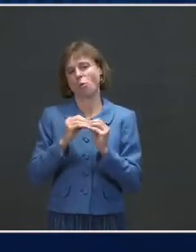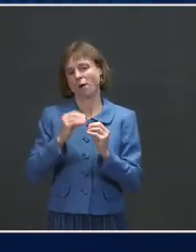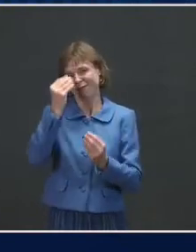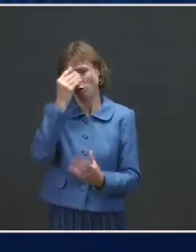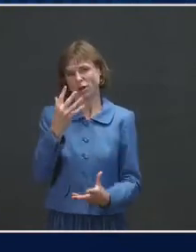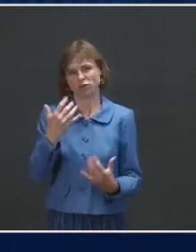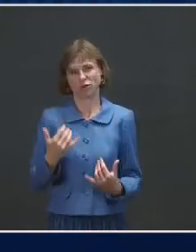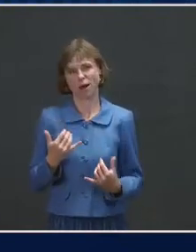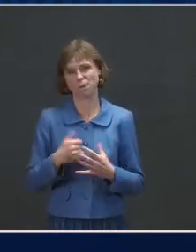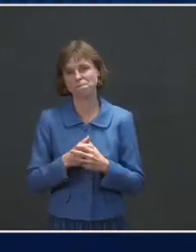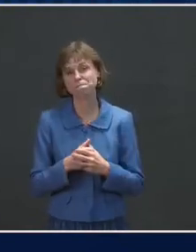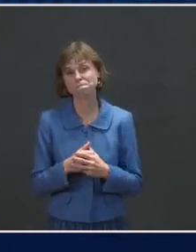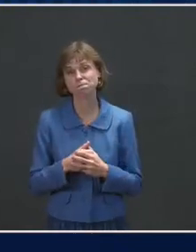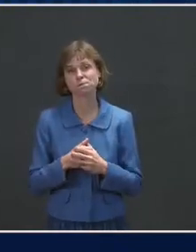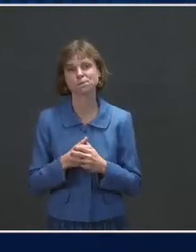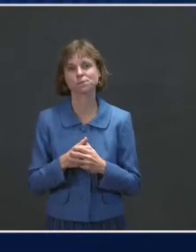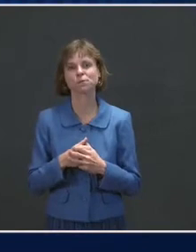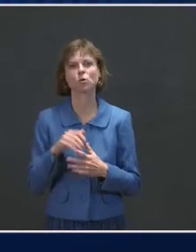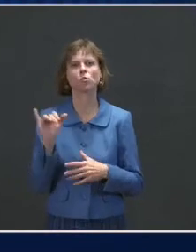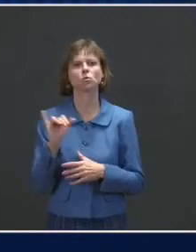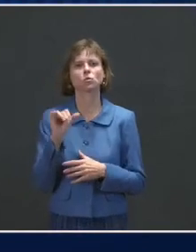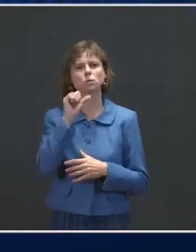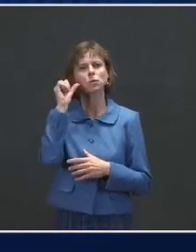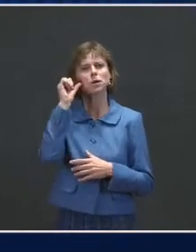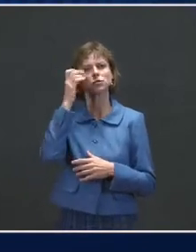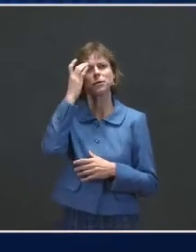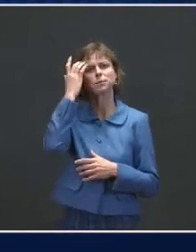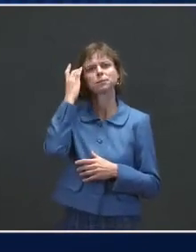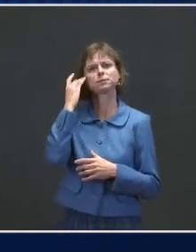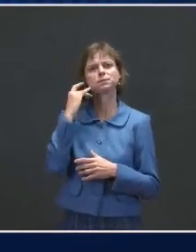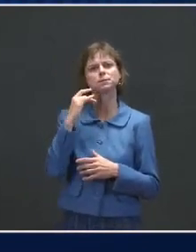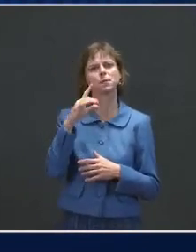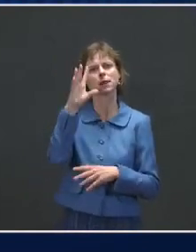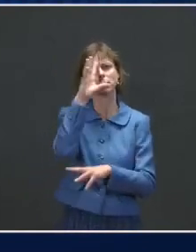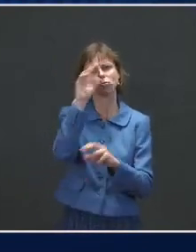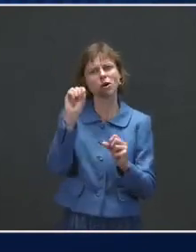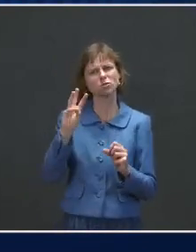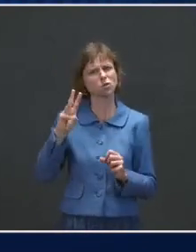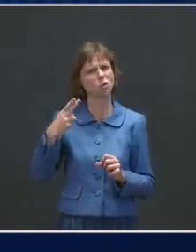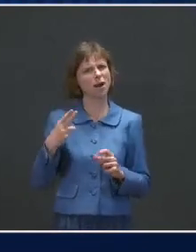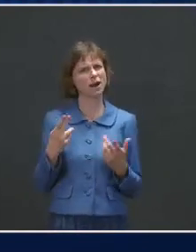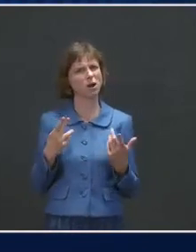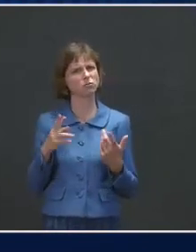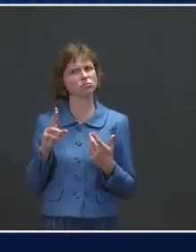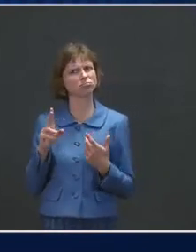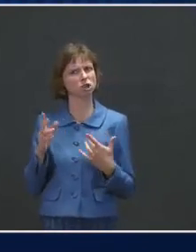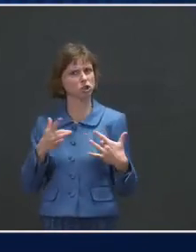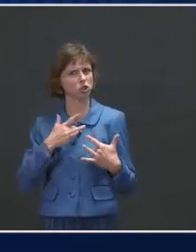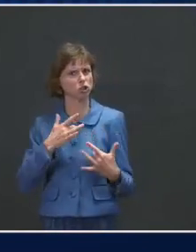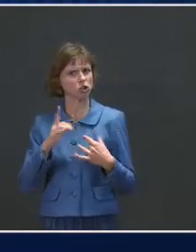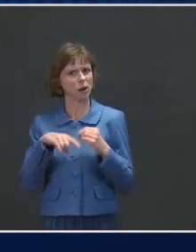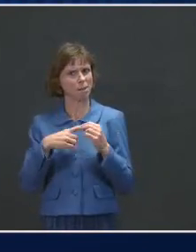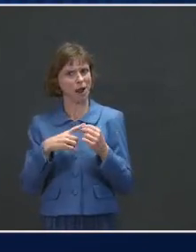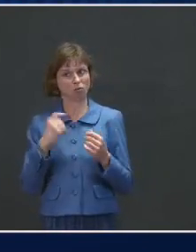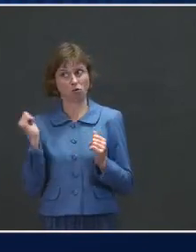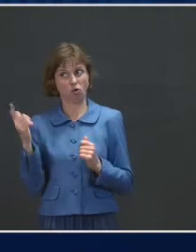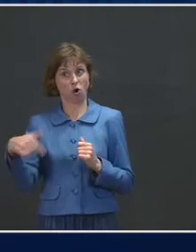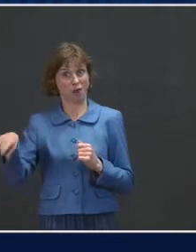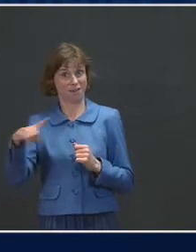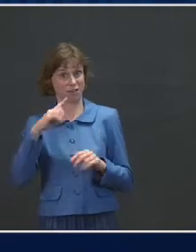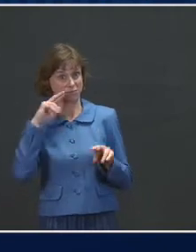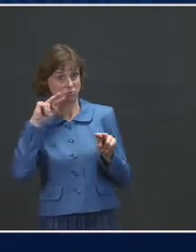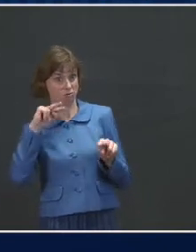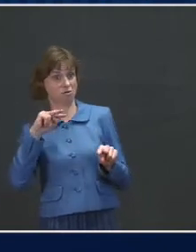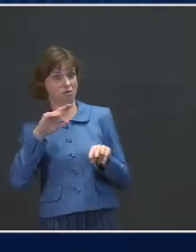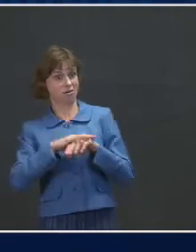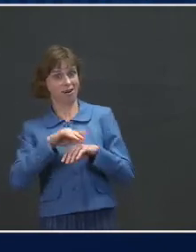also, yesterday, did the president or did the White House have any concern about what we all saw on